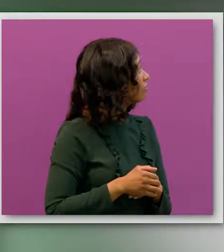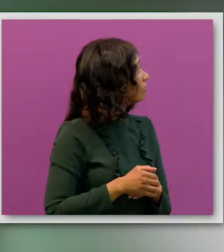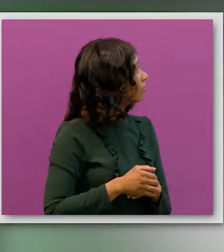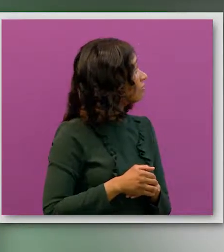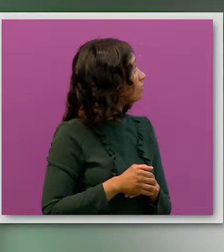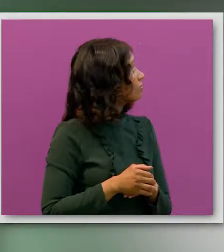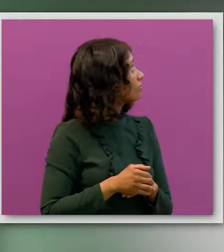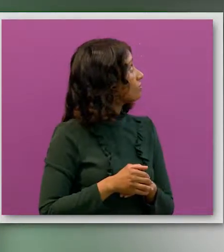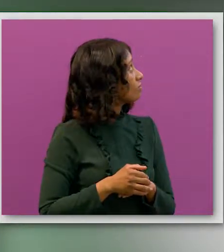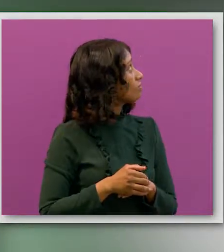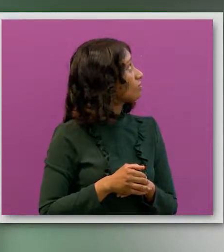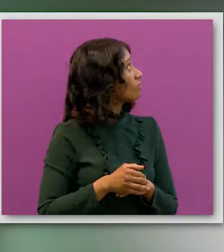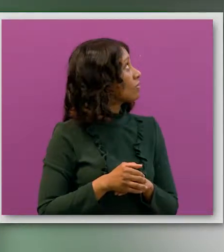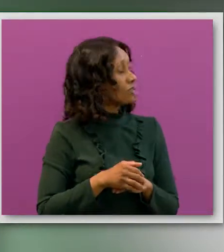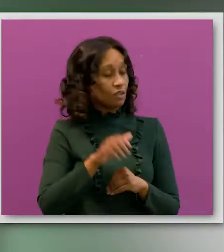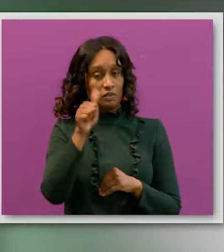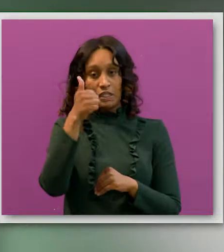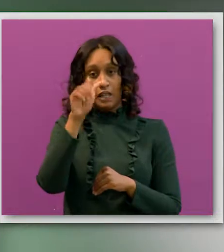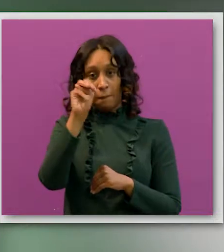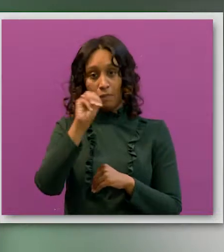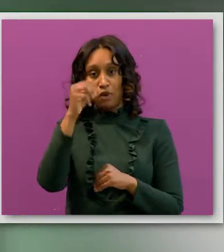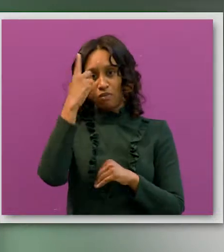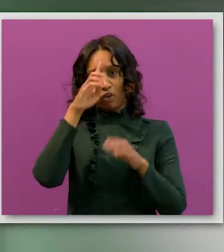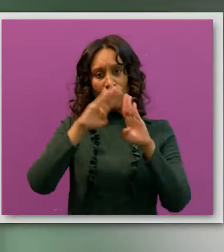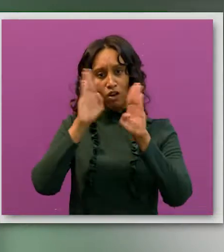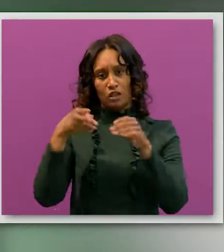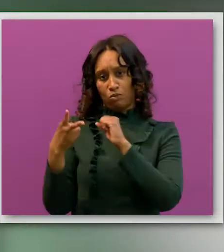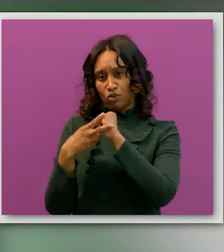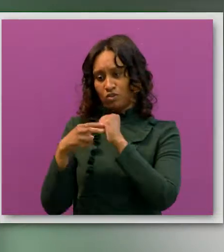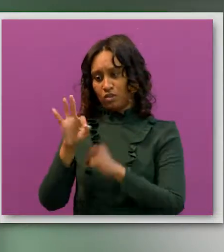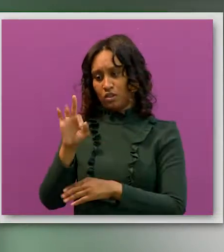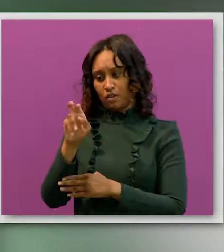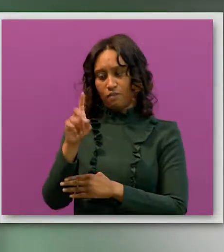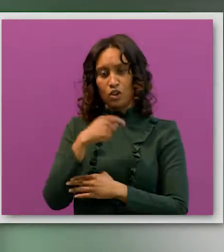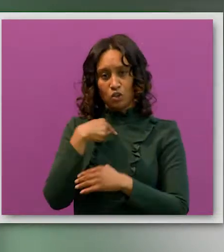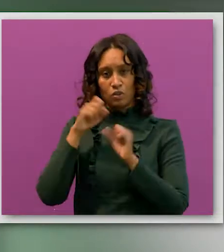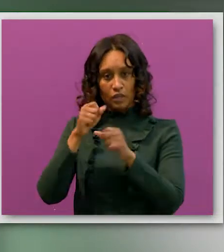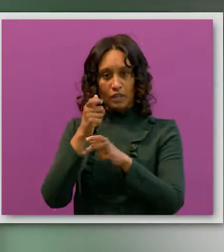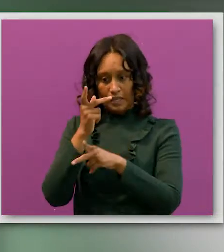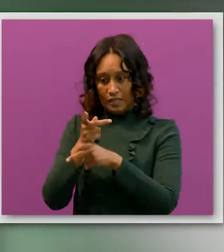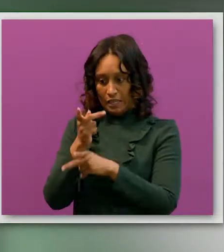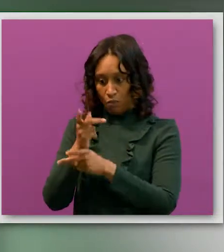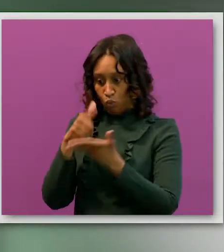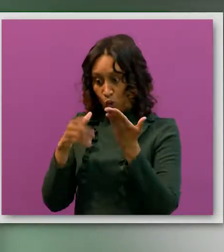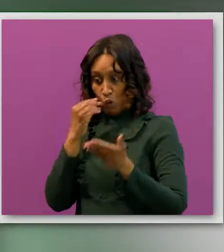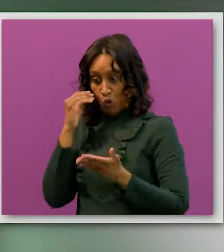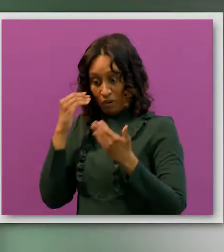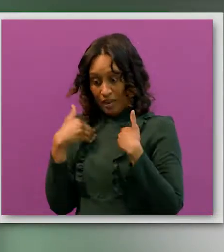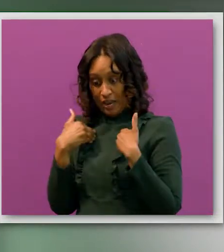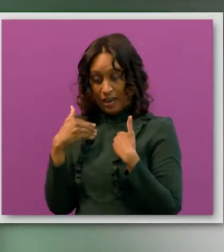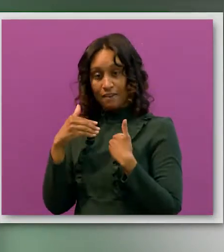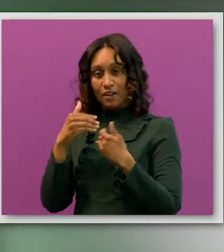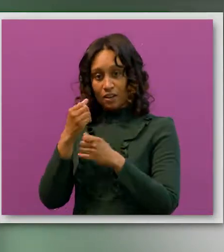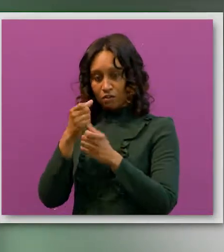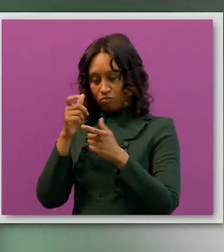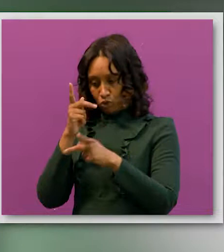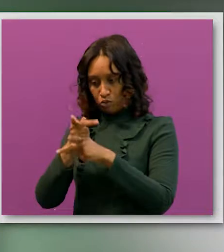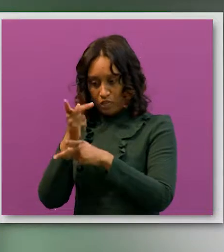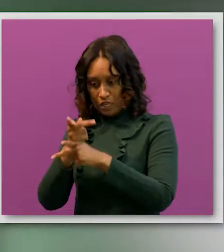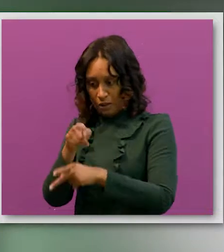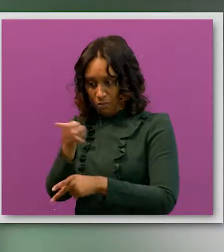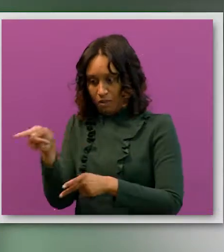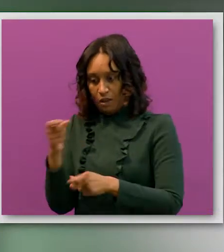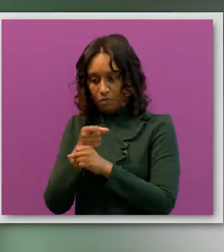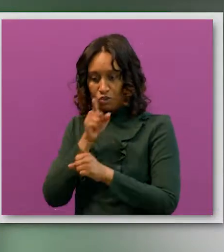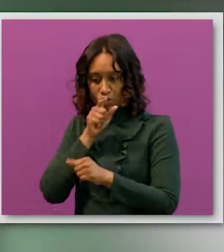We created the Housing Preservation Fund so we can keep affordable units that are already available and online in the district and make sure that